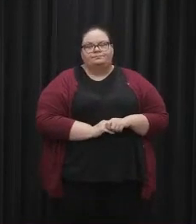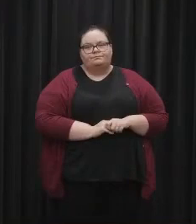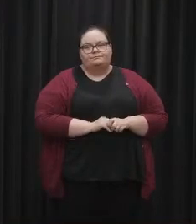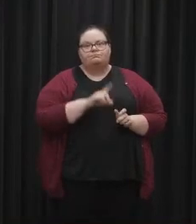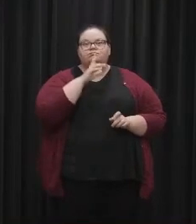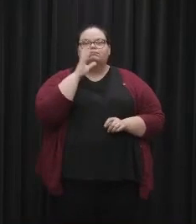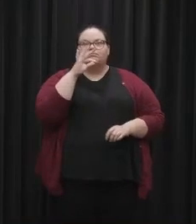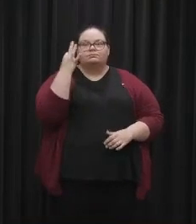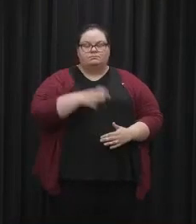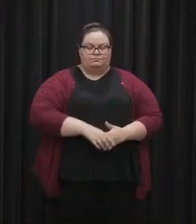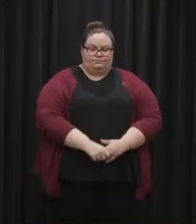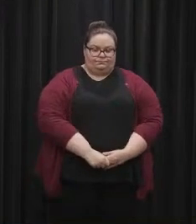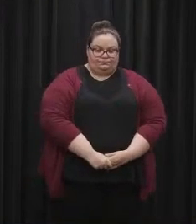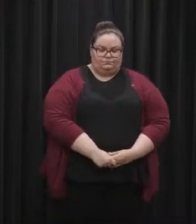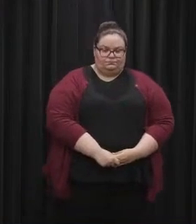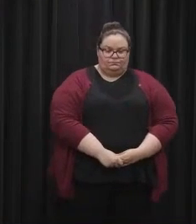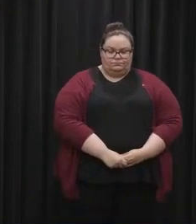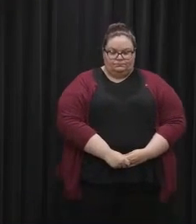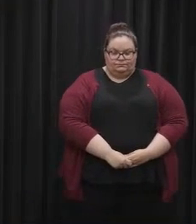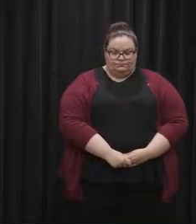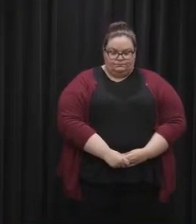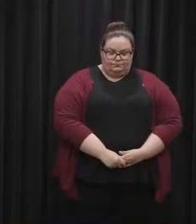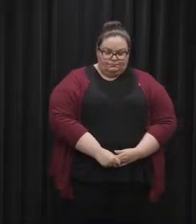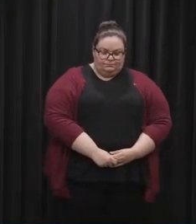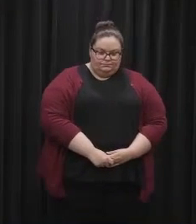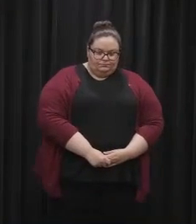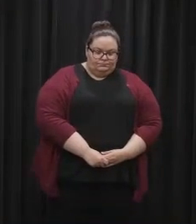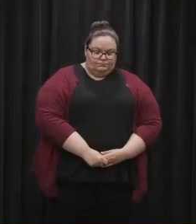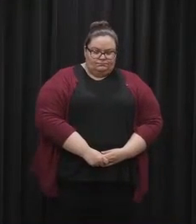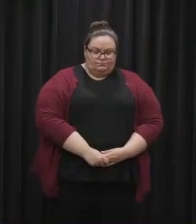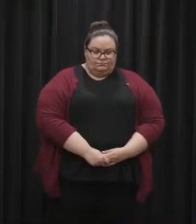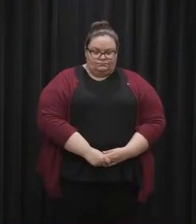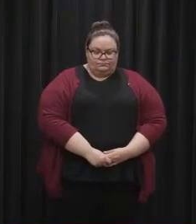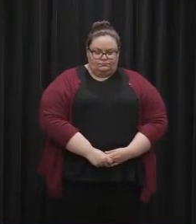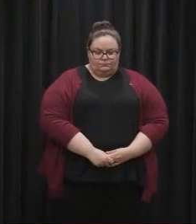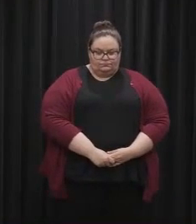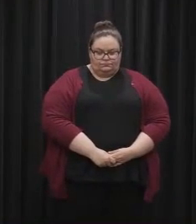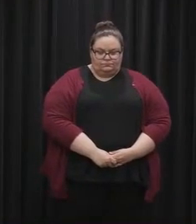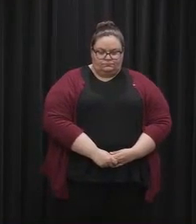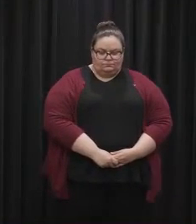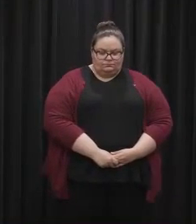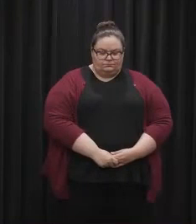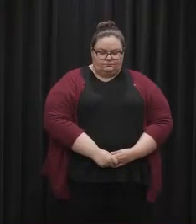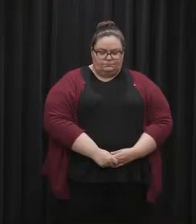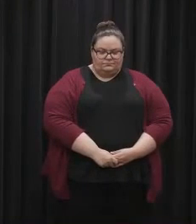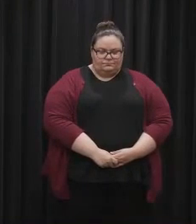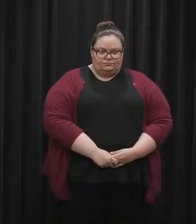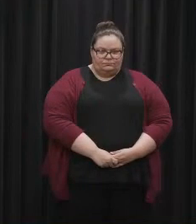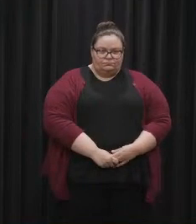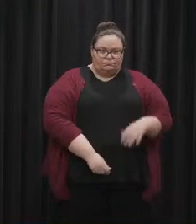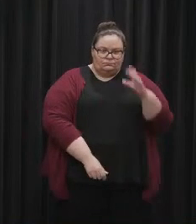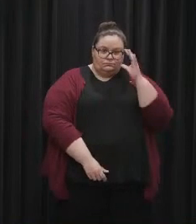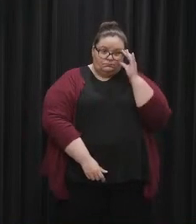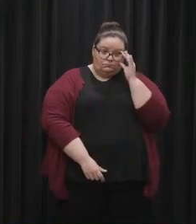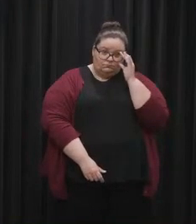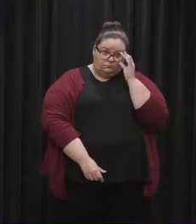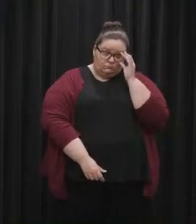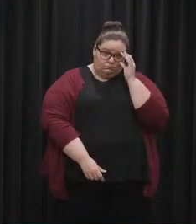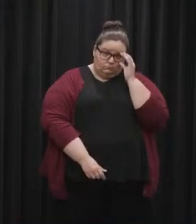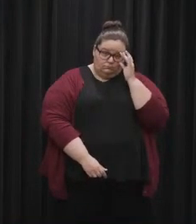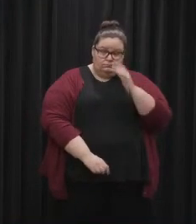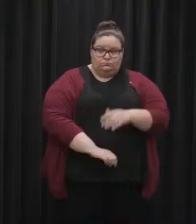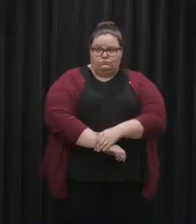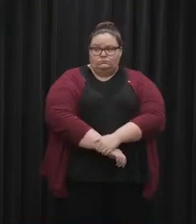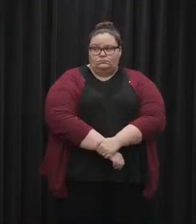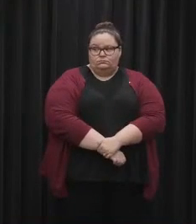anywhere the public may congregate other than the yard of a private single-dwelling residence. This includes parks,